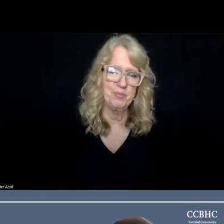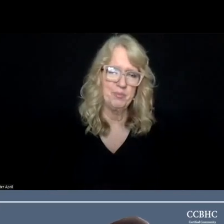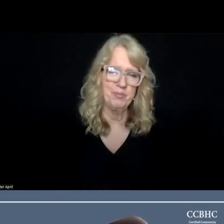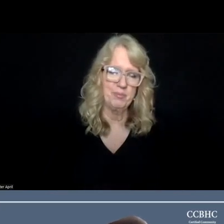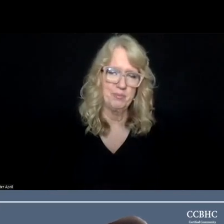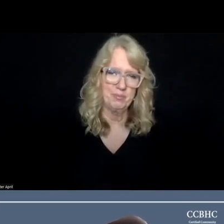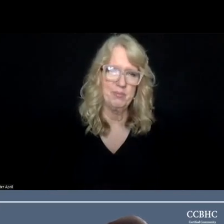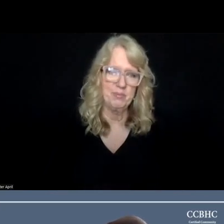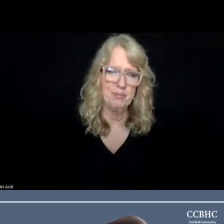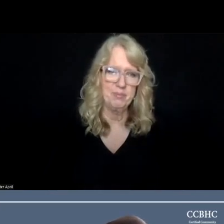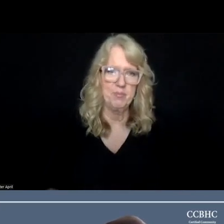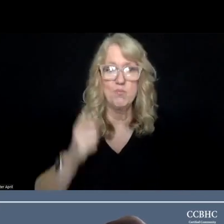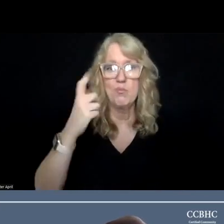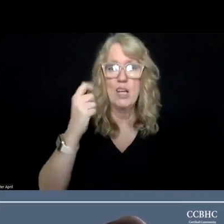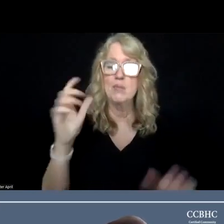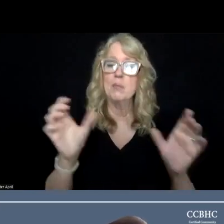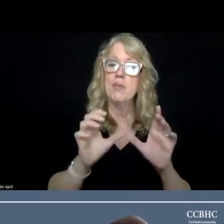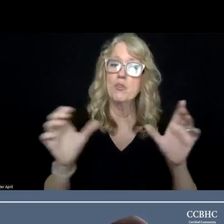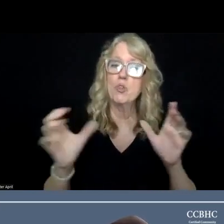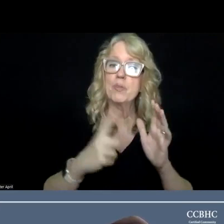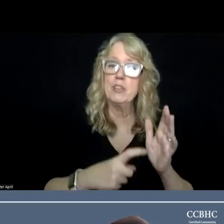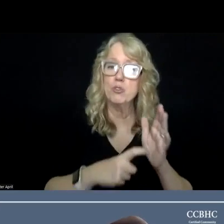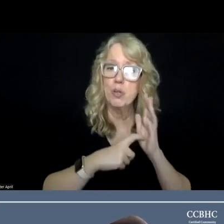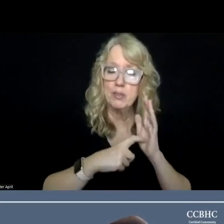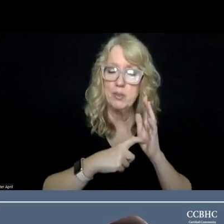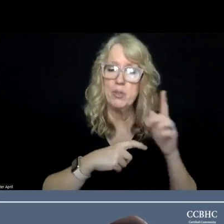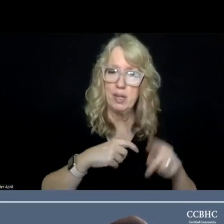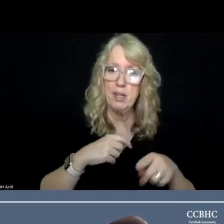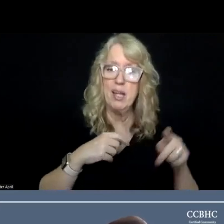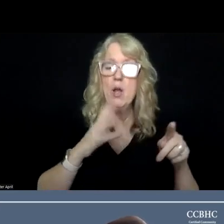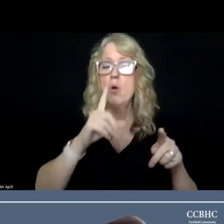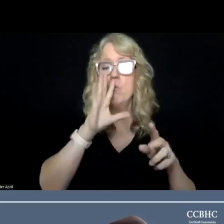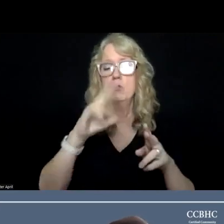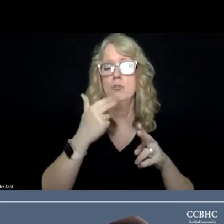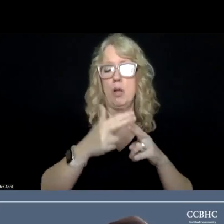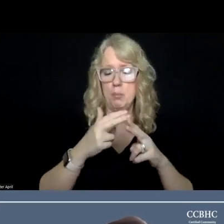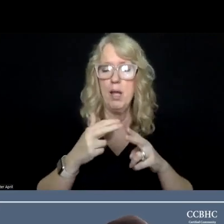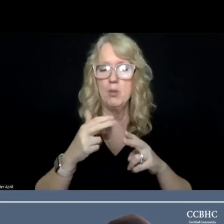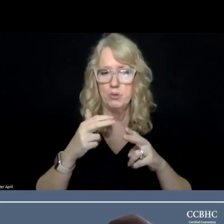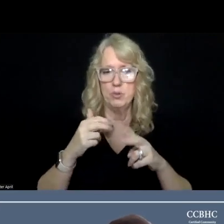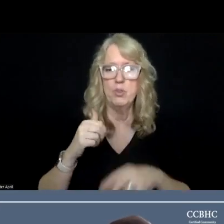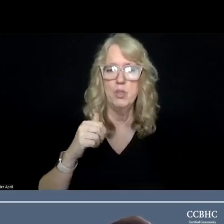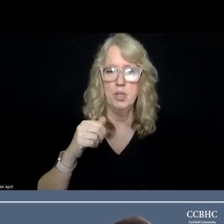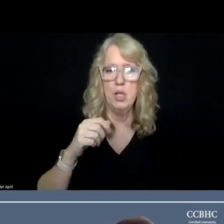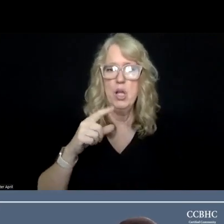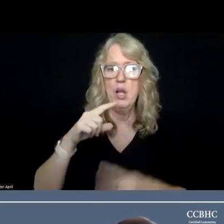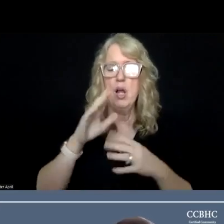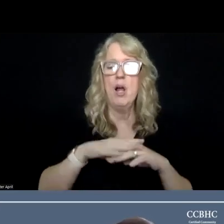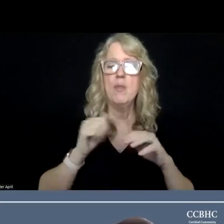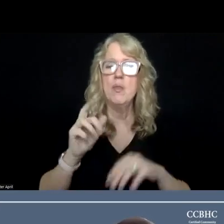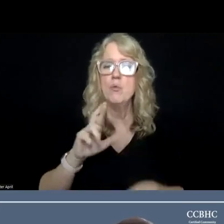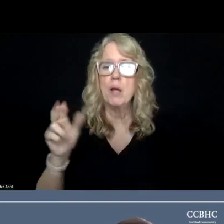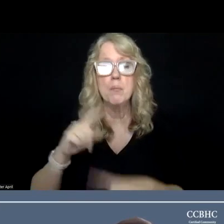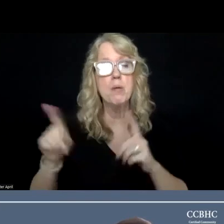So to understand what the certification criteria cover a little bit, first I'm going to talk about the fourth area you see on the right side, but I think